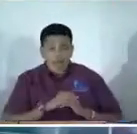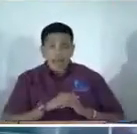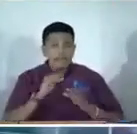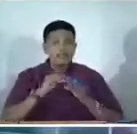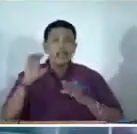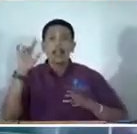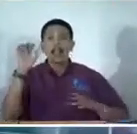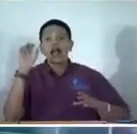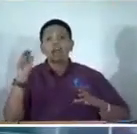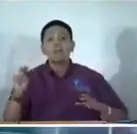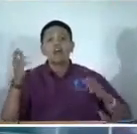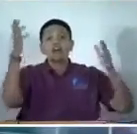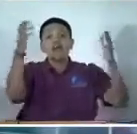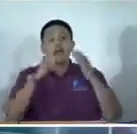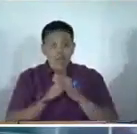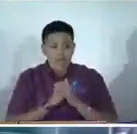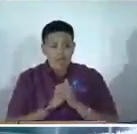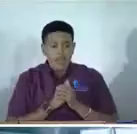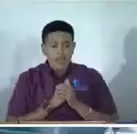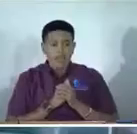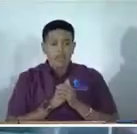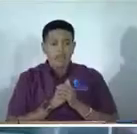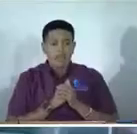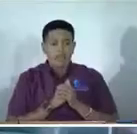Clarendon. Huh?